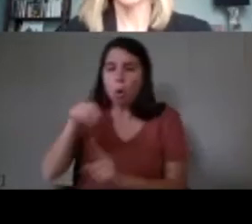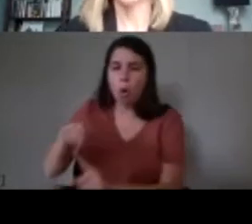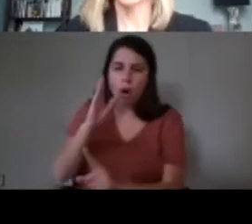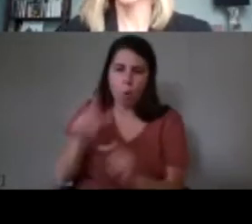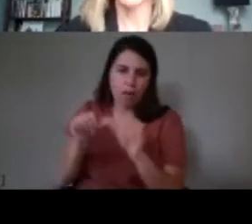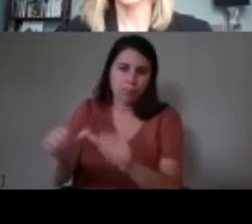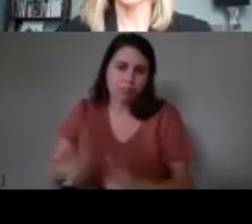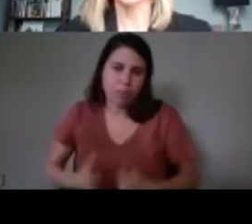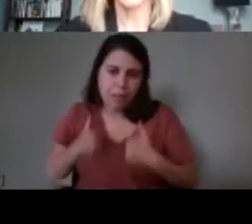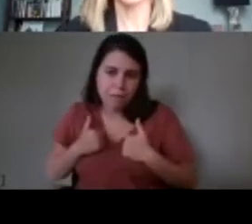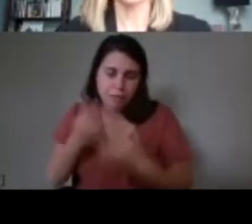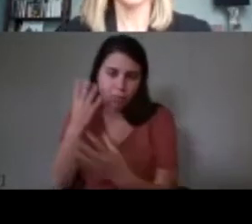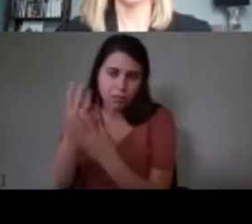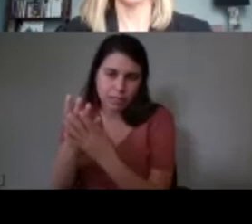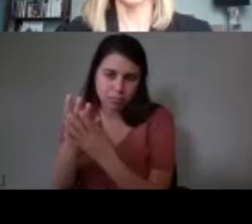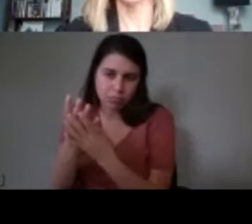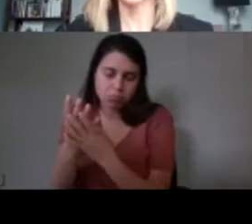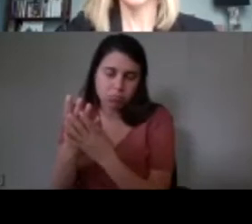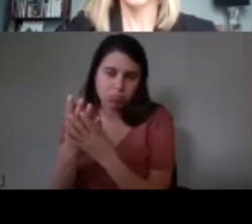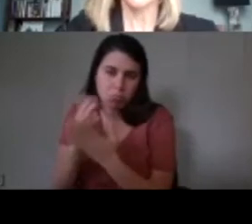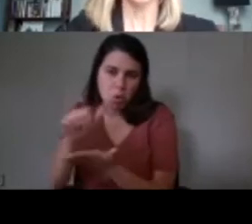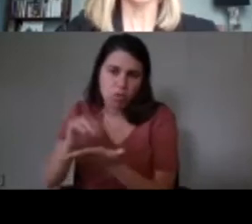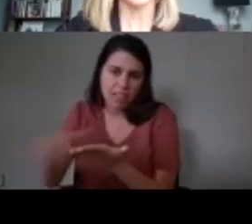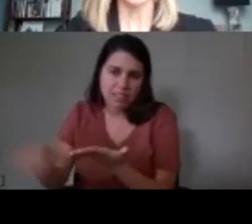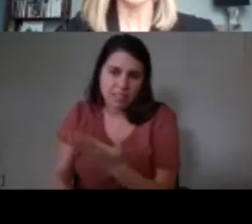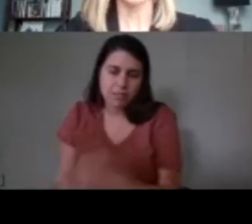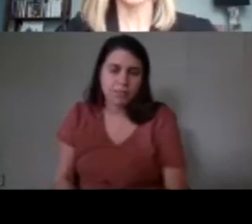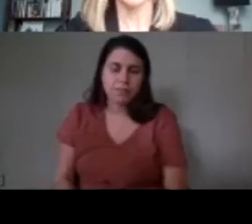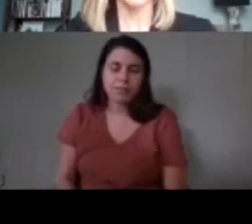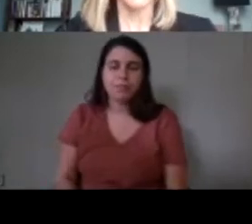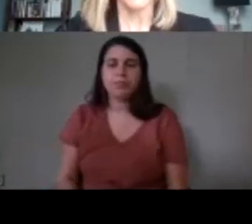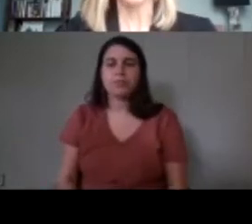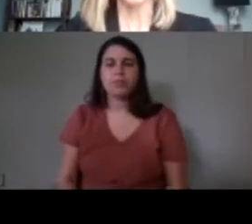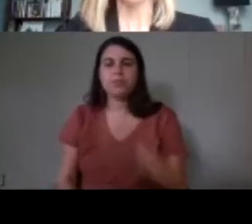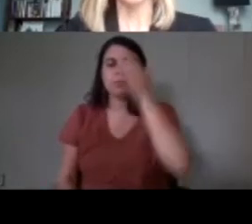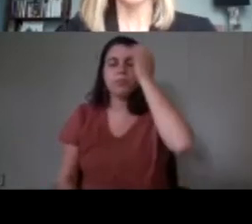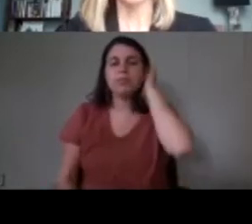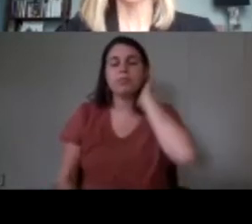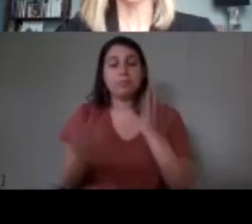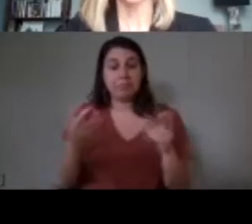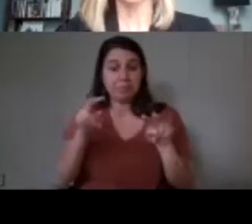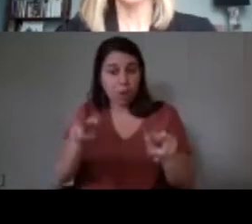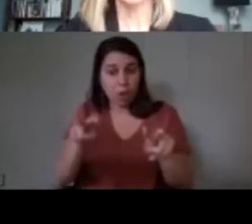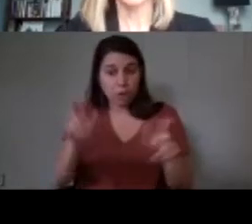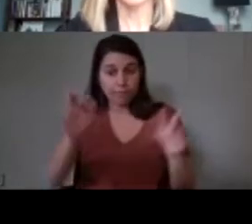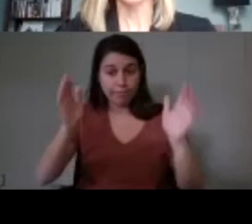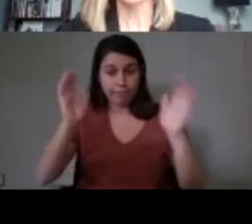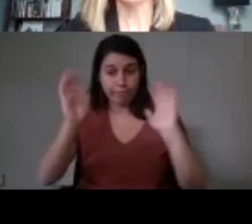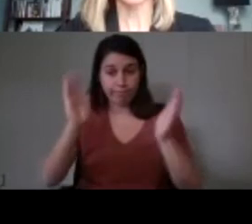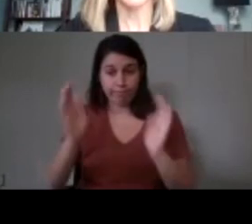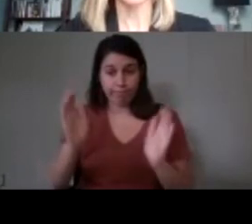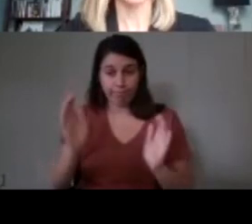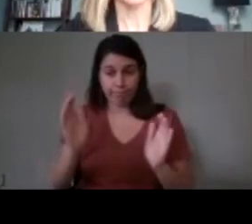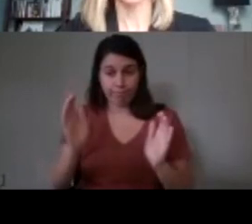sentence or really were expected not to be released. And as you can see, even within this group who had aged